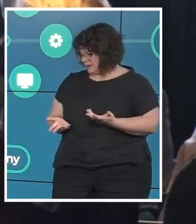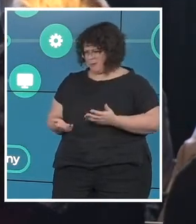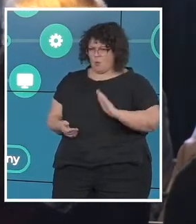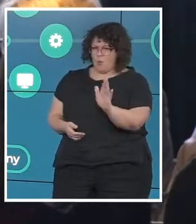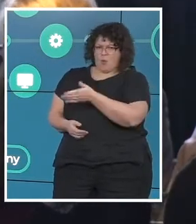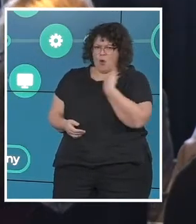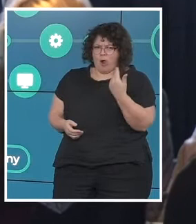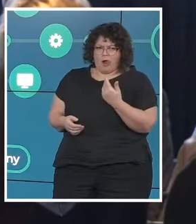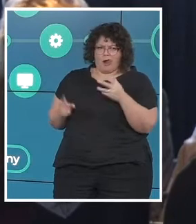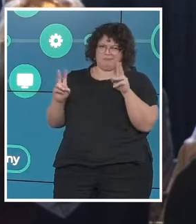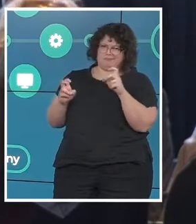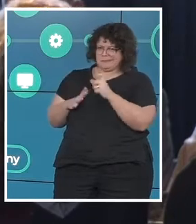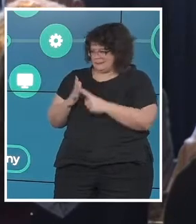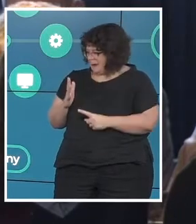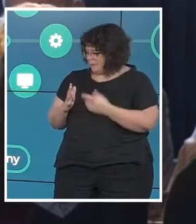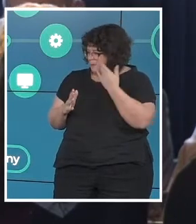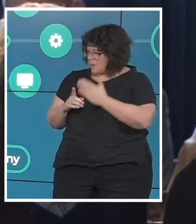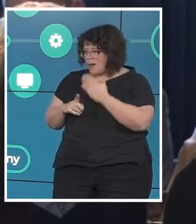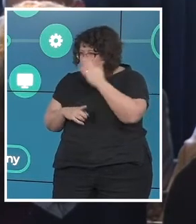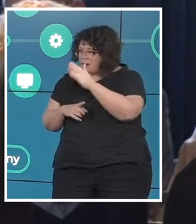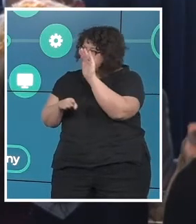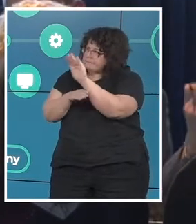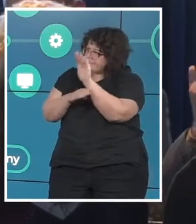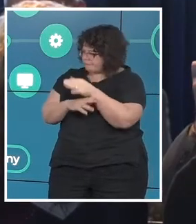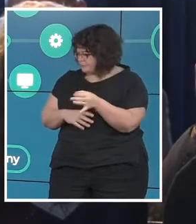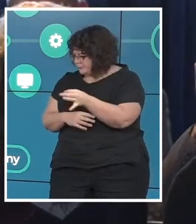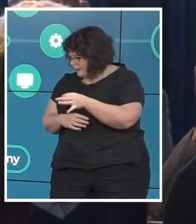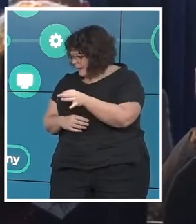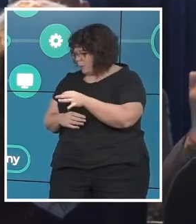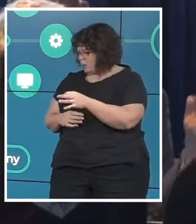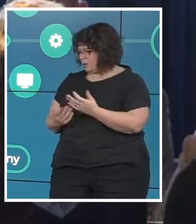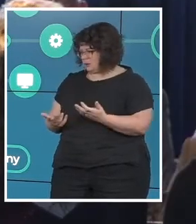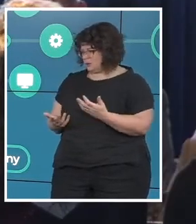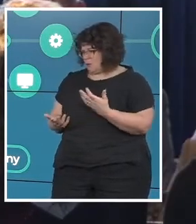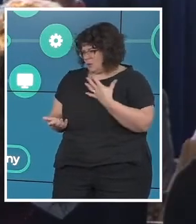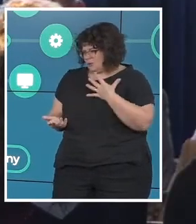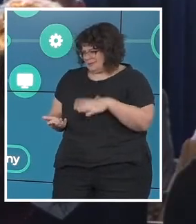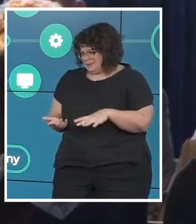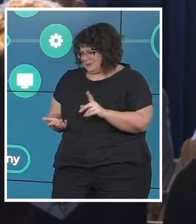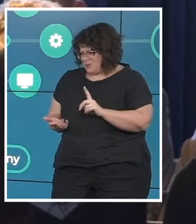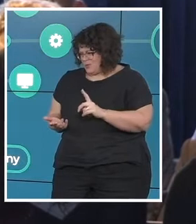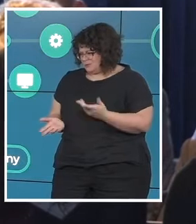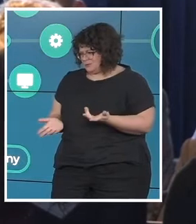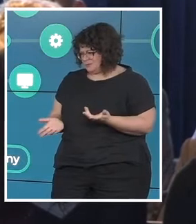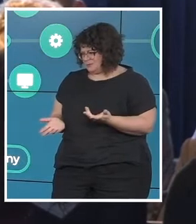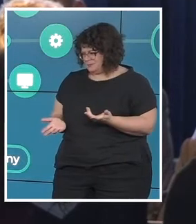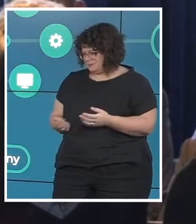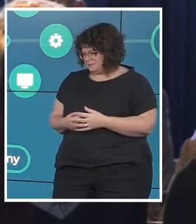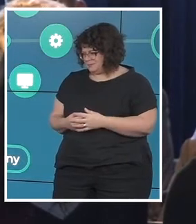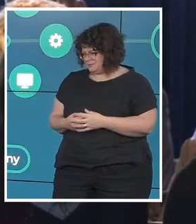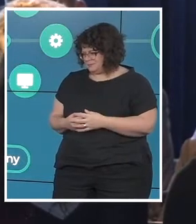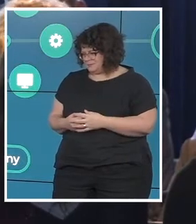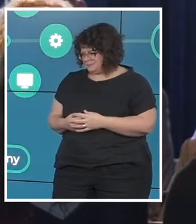are mathematical geniuses who can describe, oh, this is a map. And by the way, north is there. I wouldn't know where north is now for the